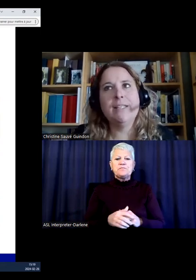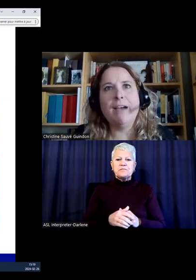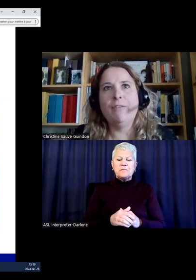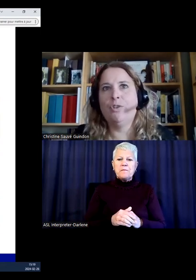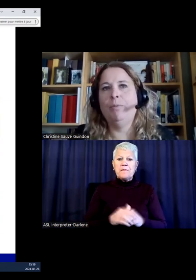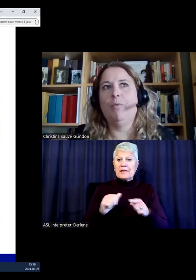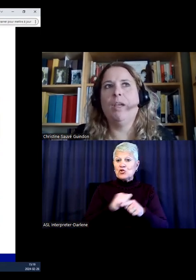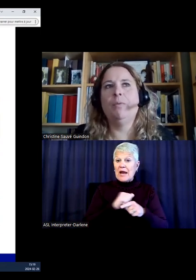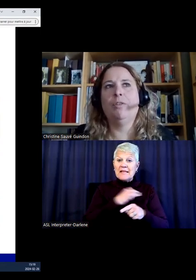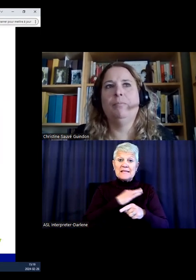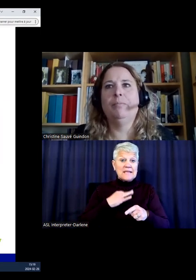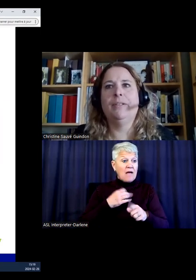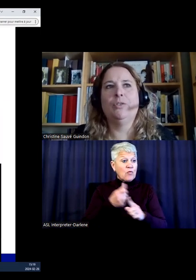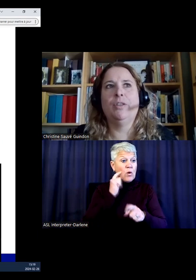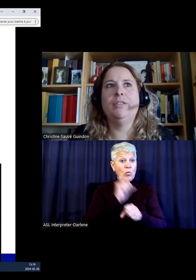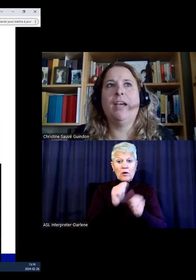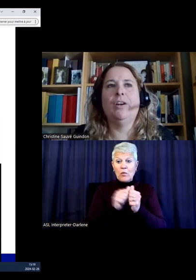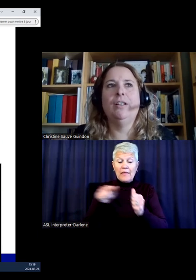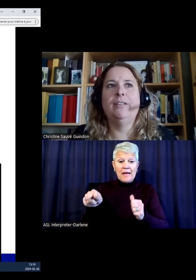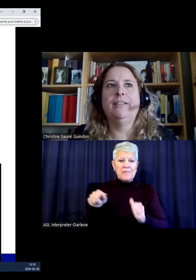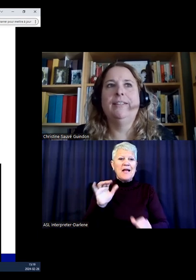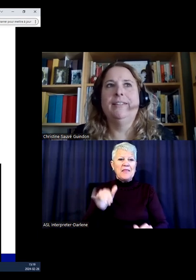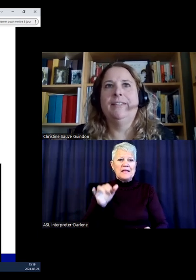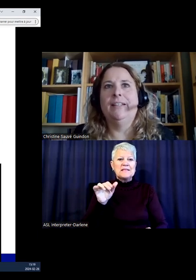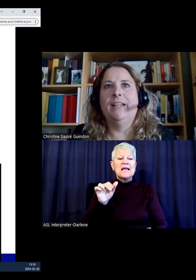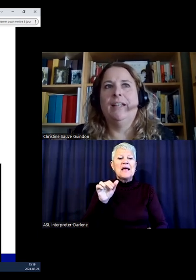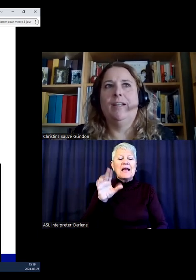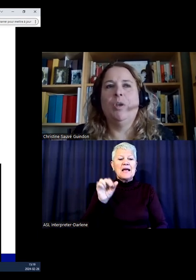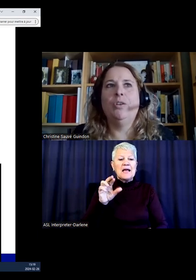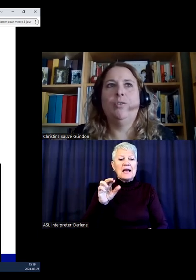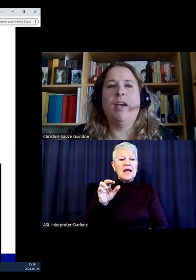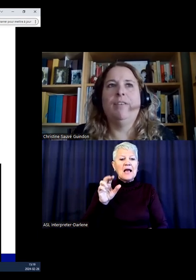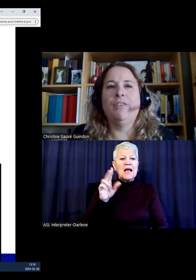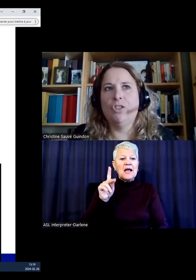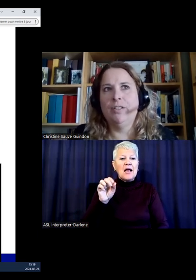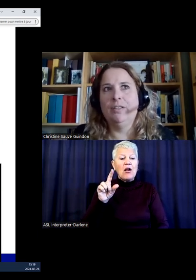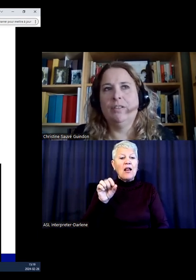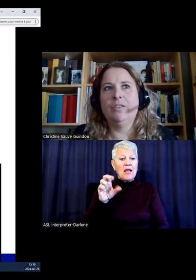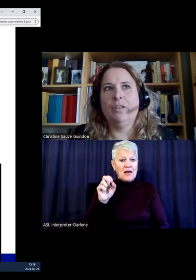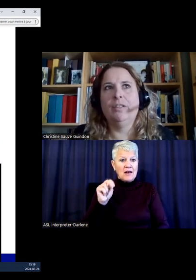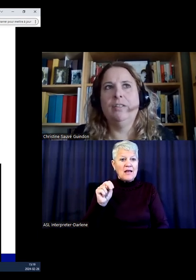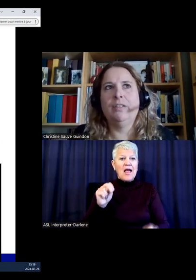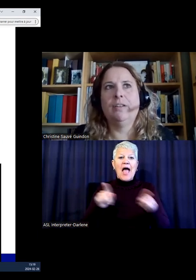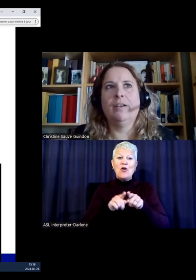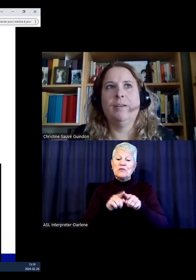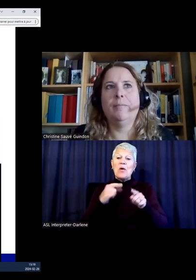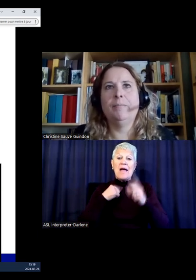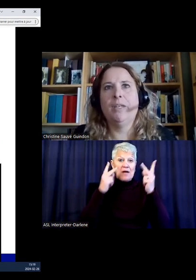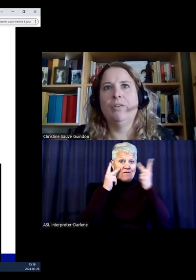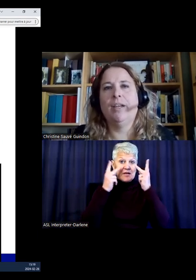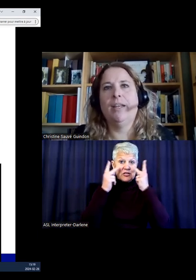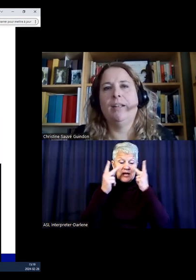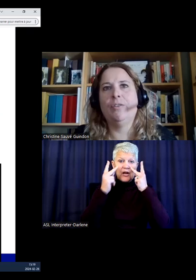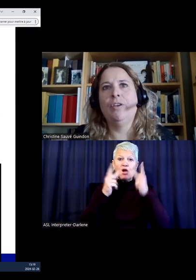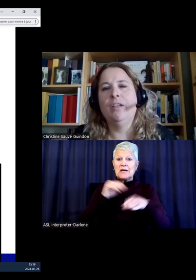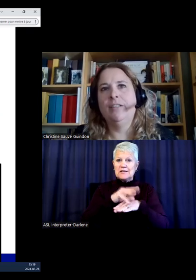Train the staff who's going to be working with them. So there's Carole. And we also have a vision consultant